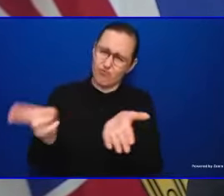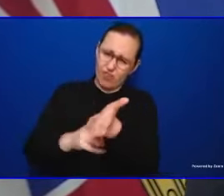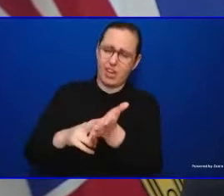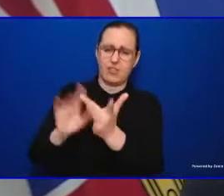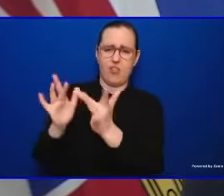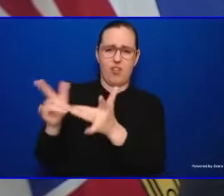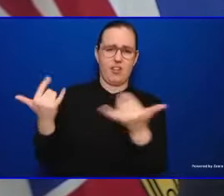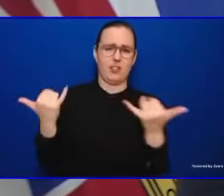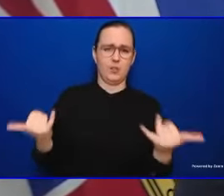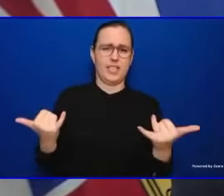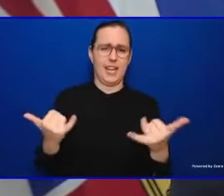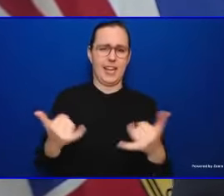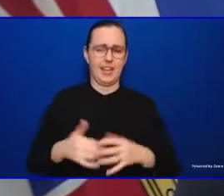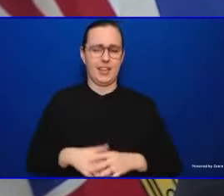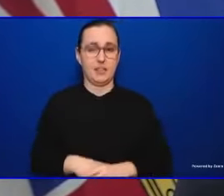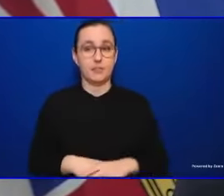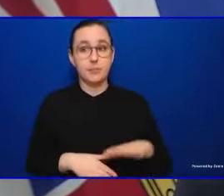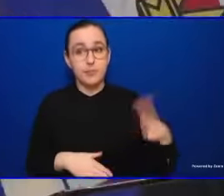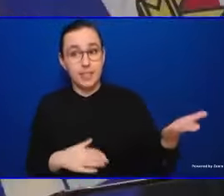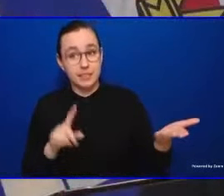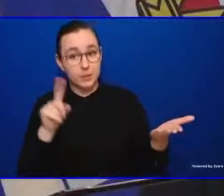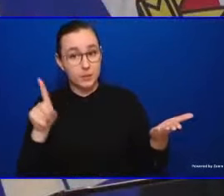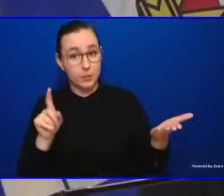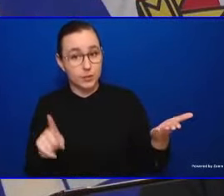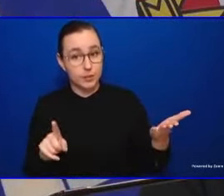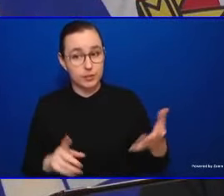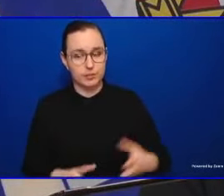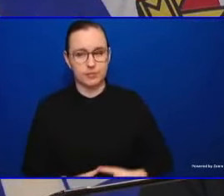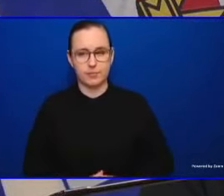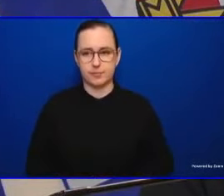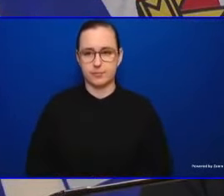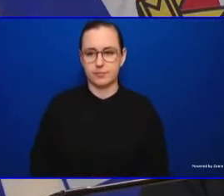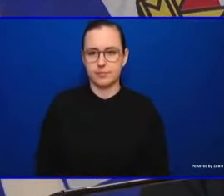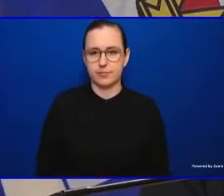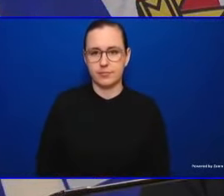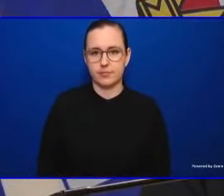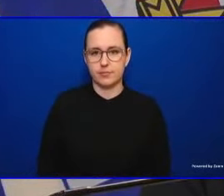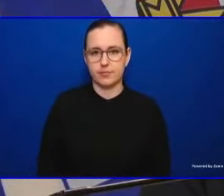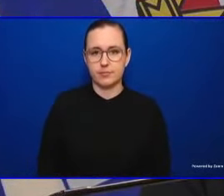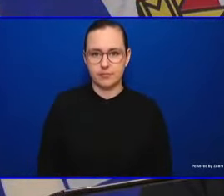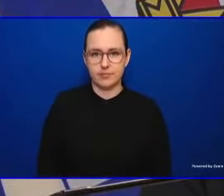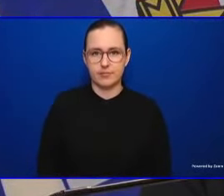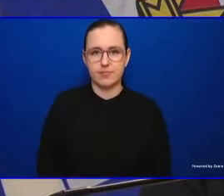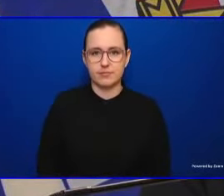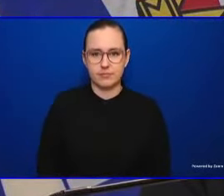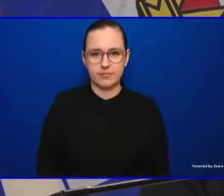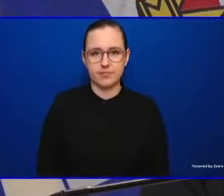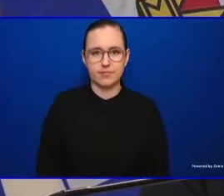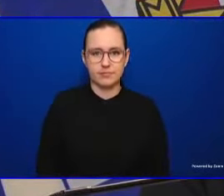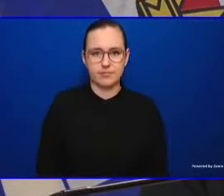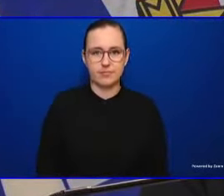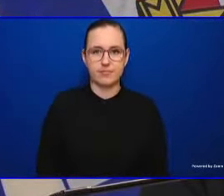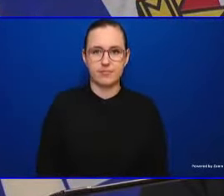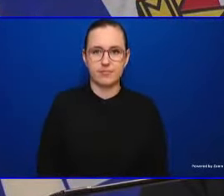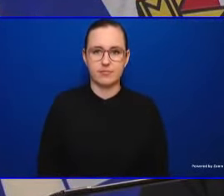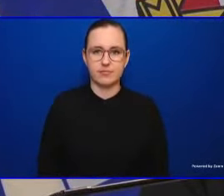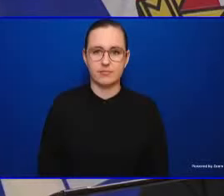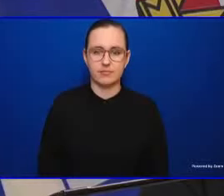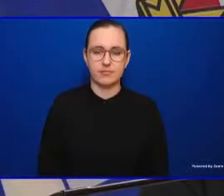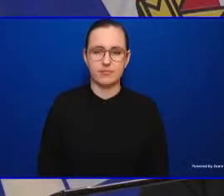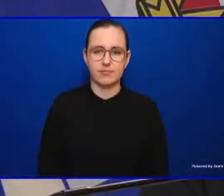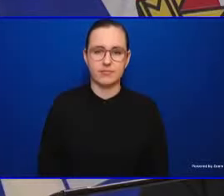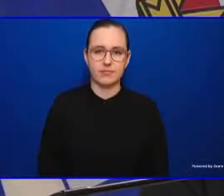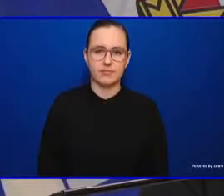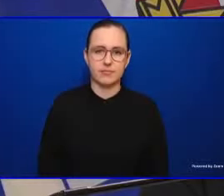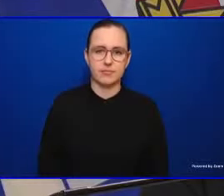For the next question, we go to Lisa Cordasco, Vancouver. Thank you very much. Dr. Henry, I'd like to know what